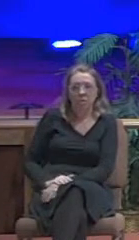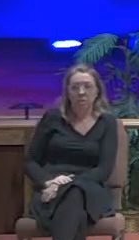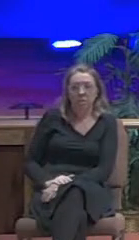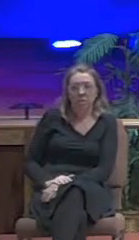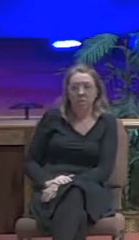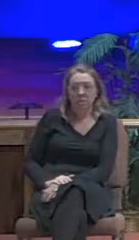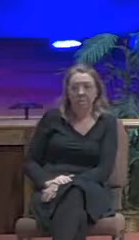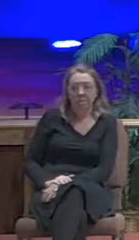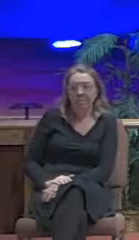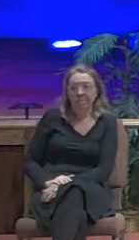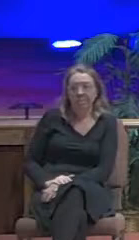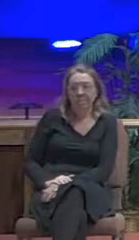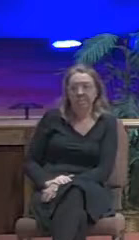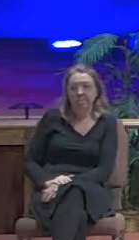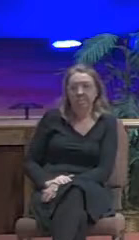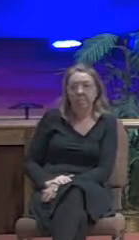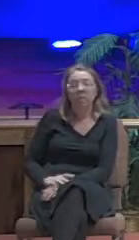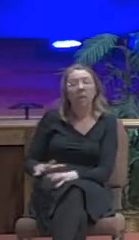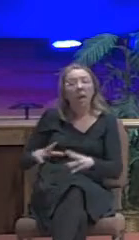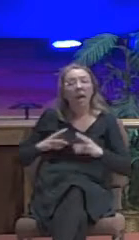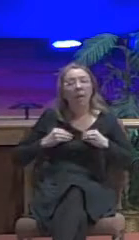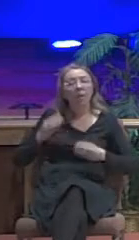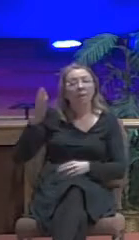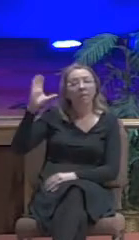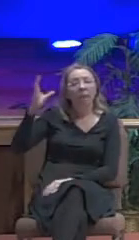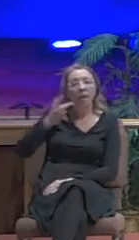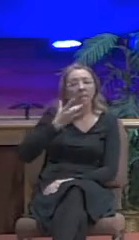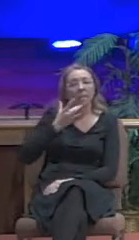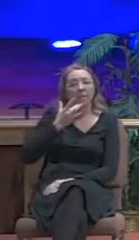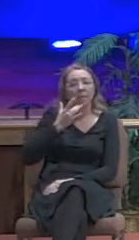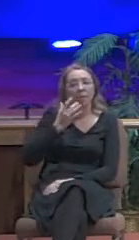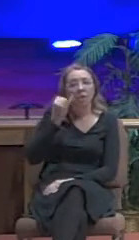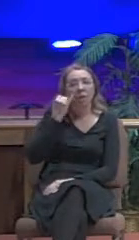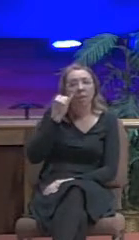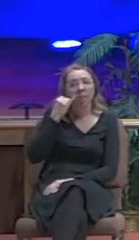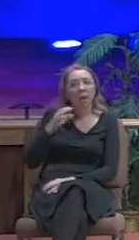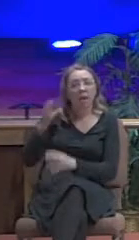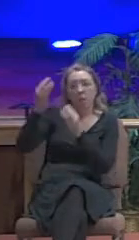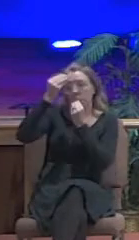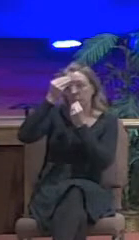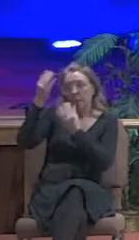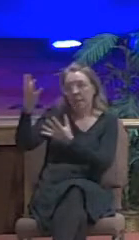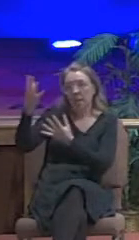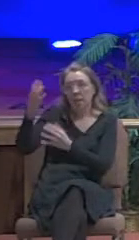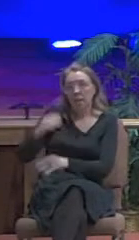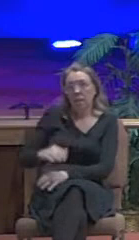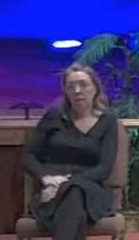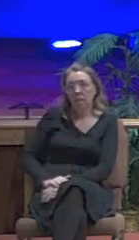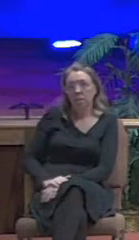I receive God's favor when I obey Him occasionally.